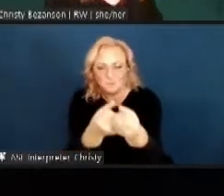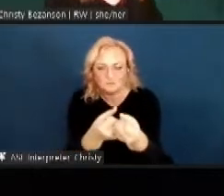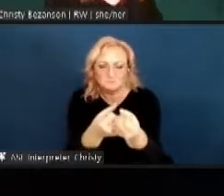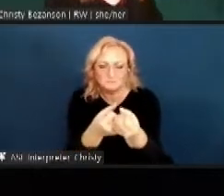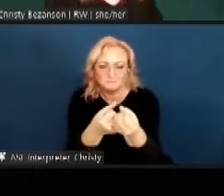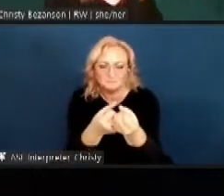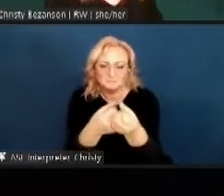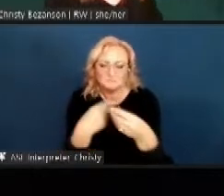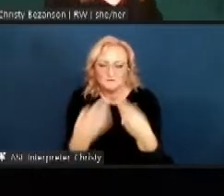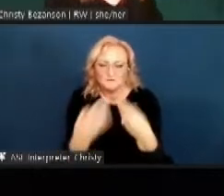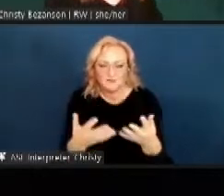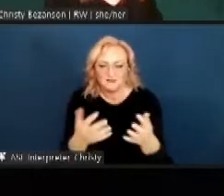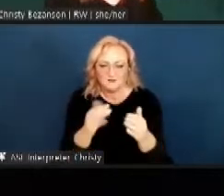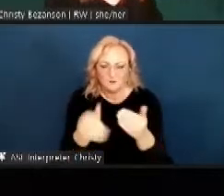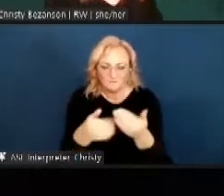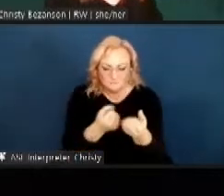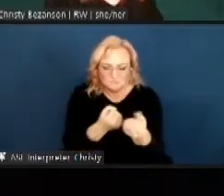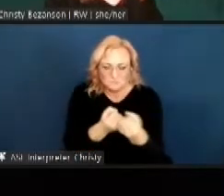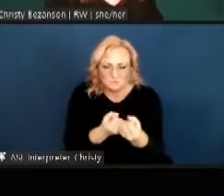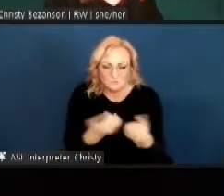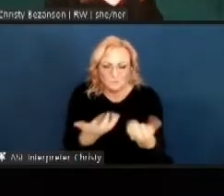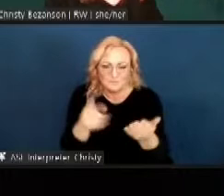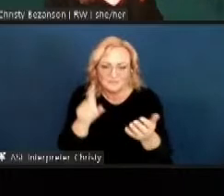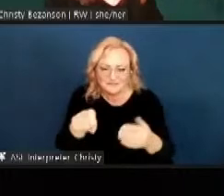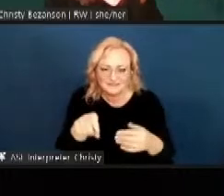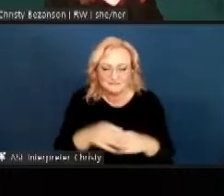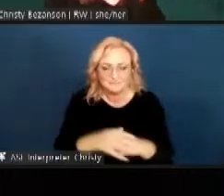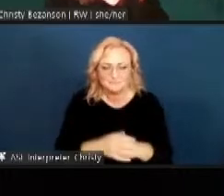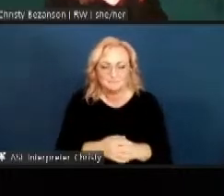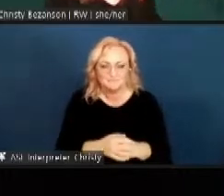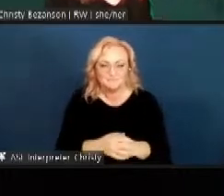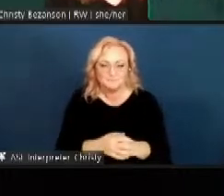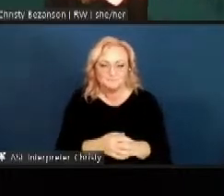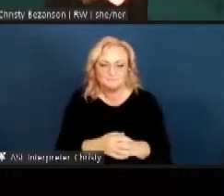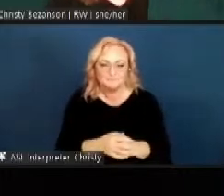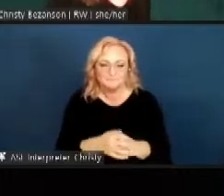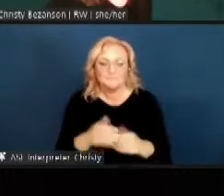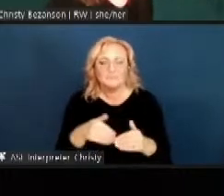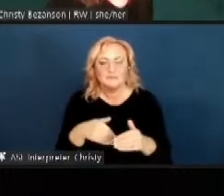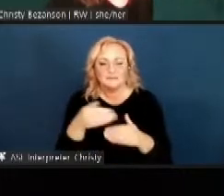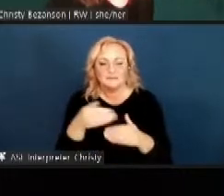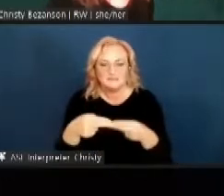as possible. So it's really about that warm handoff as well. Next slide.